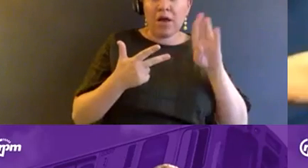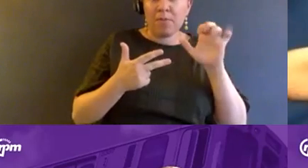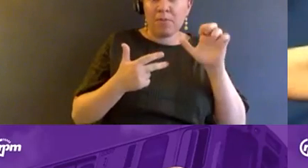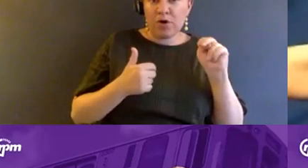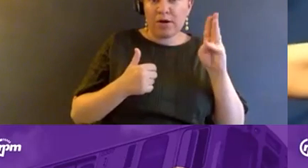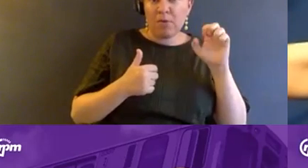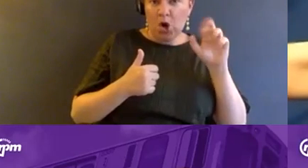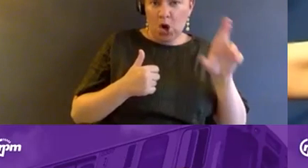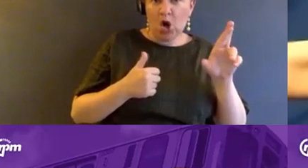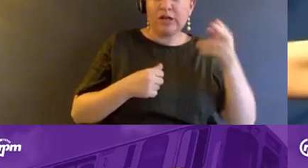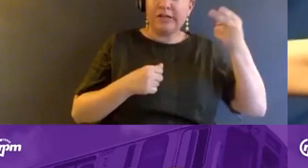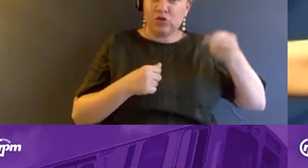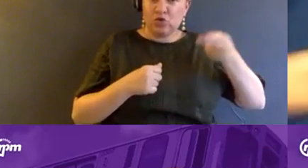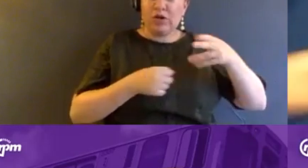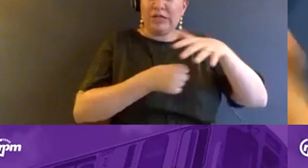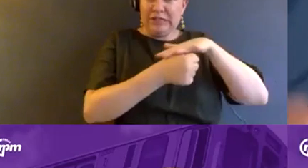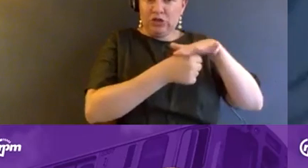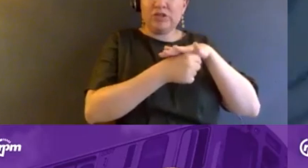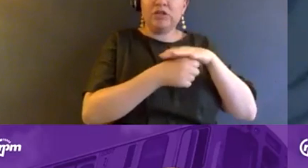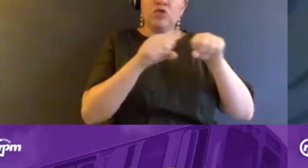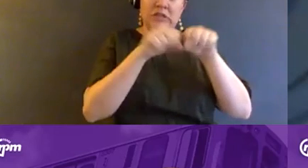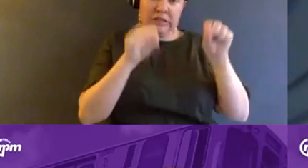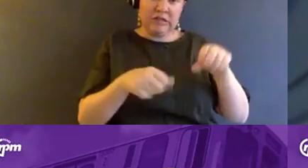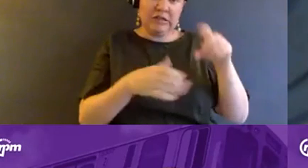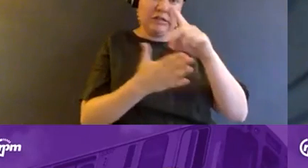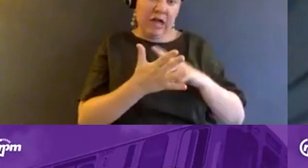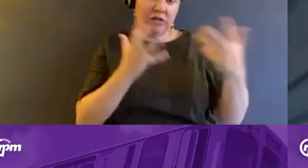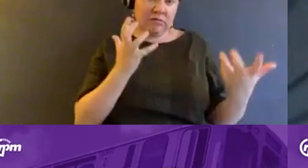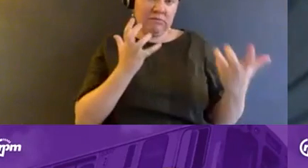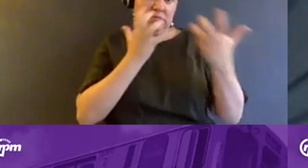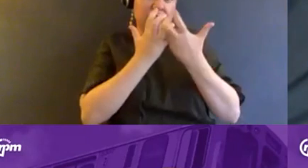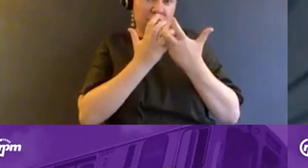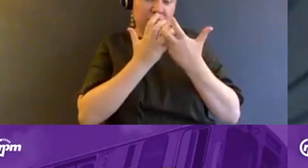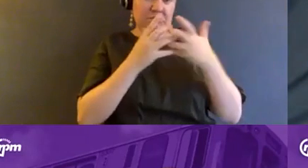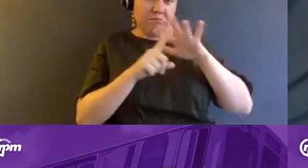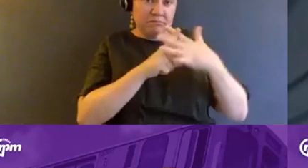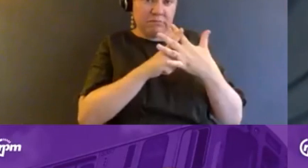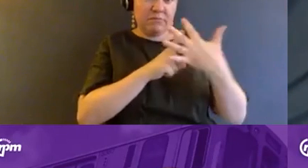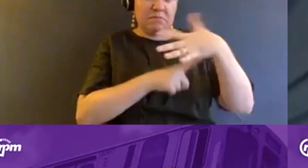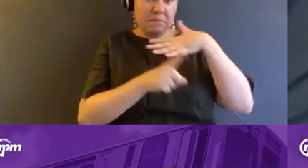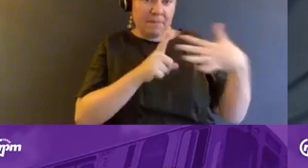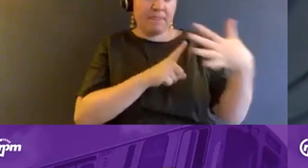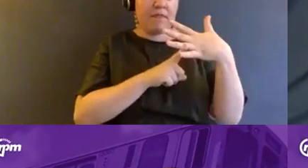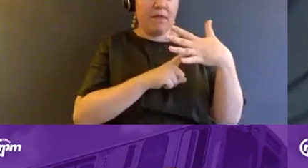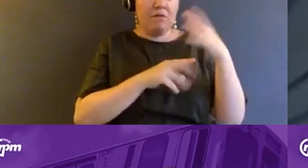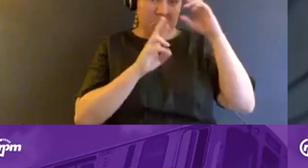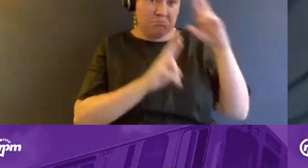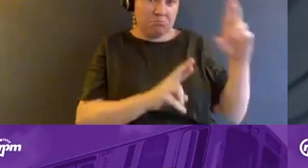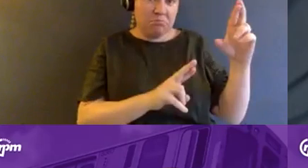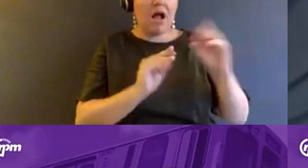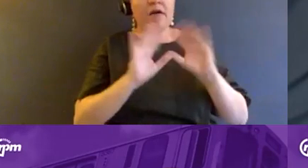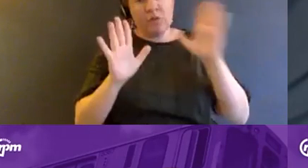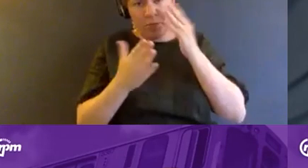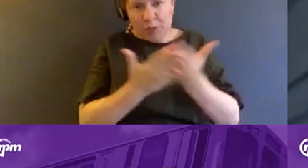well. And so the station designs have to be within context of those historic districts. Obviously, they will be new,